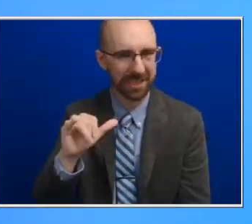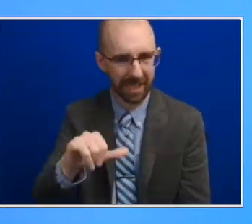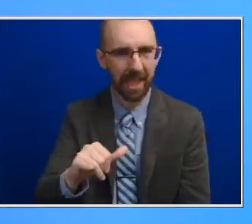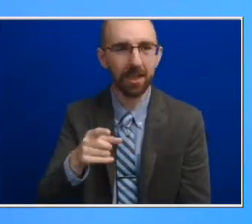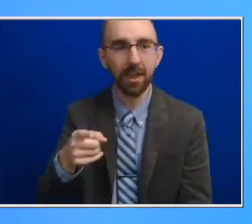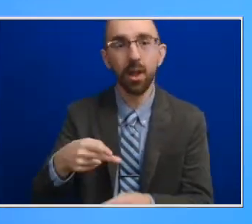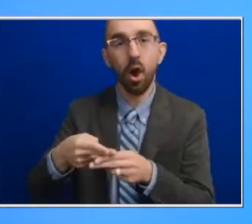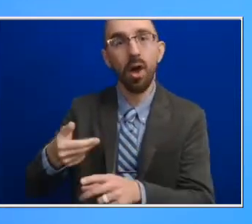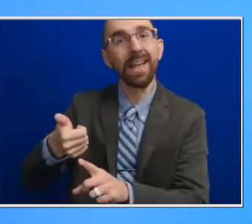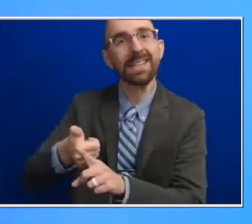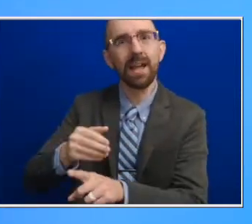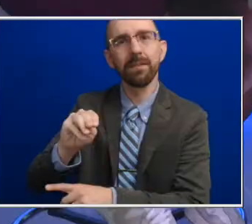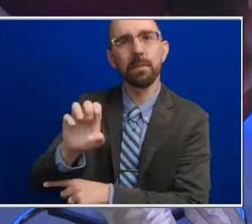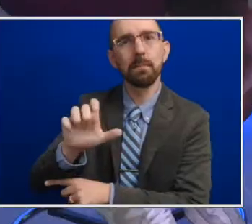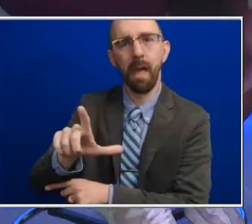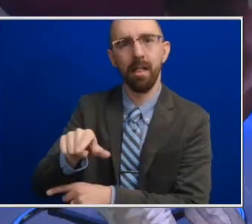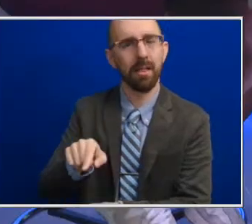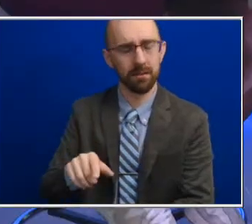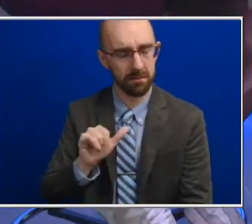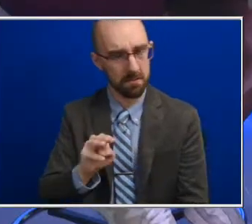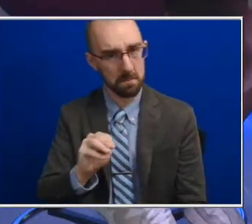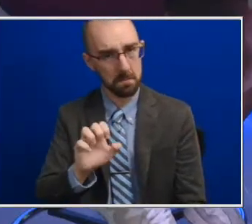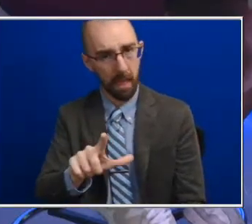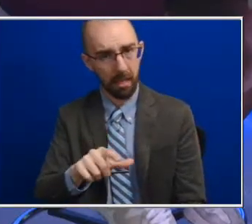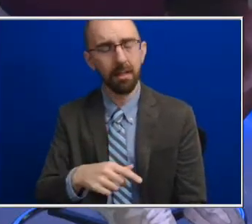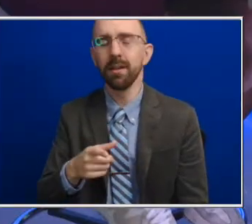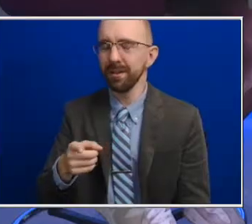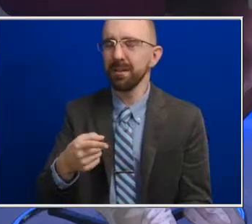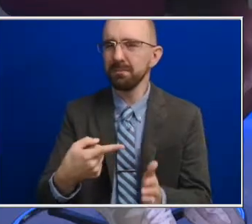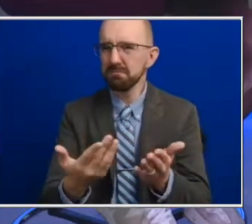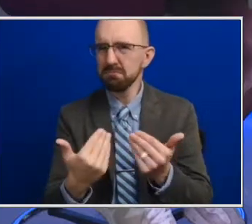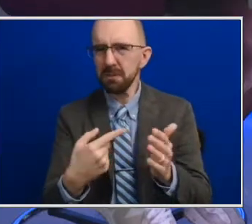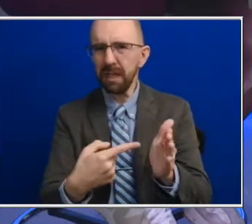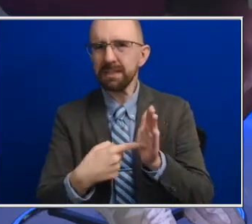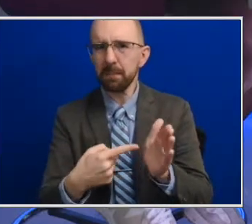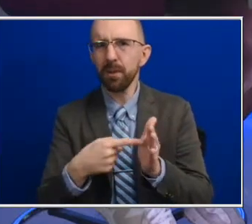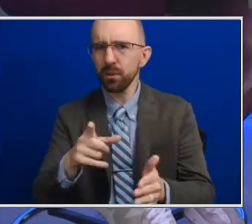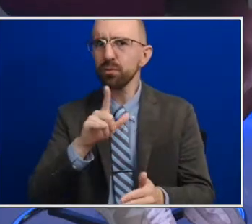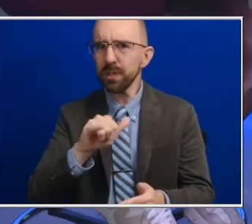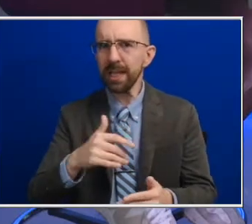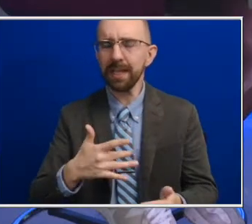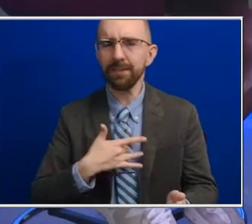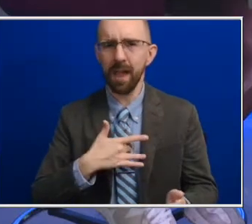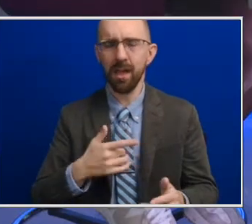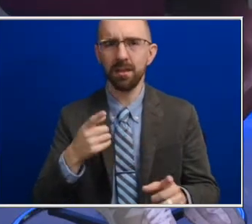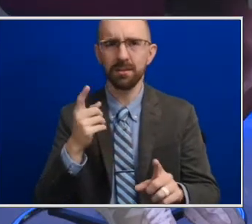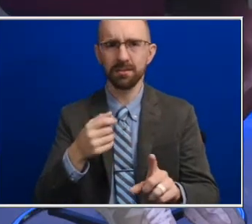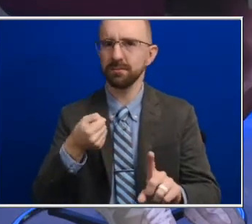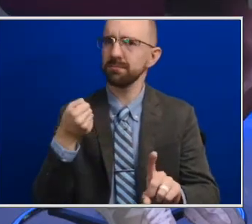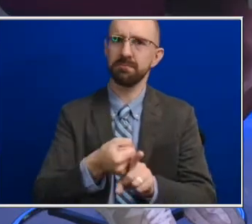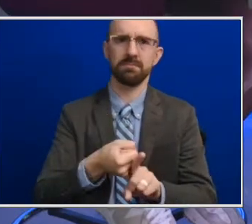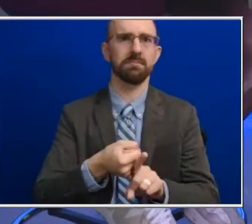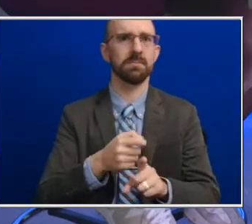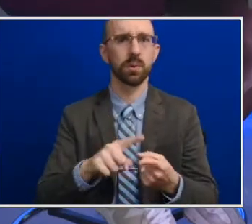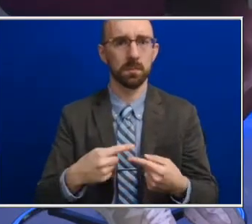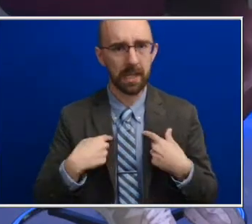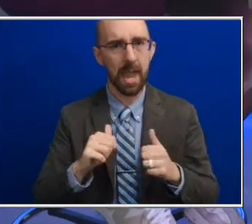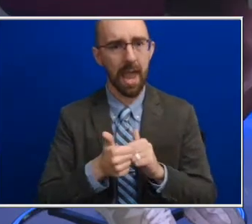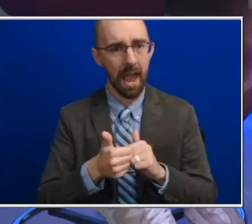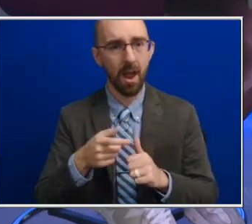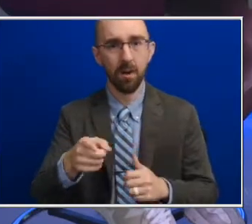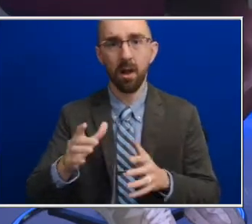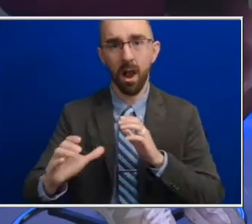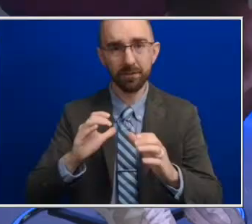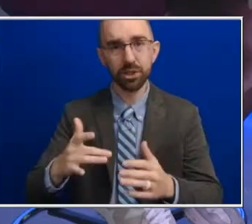Mel. Mel, okay. Yeah. Can you give us an example? Because this really drove home the point for me of how real these